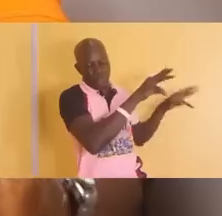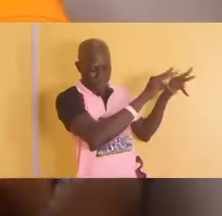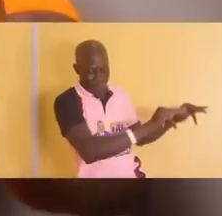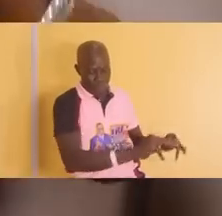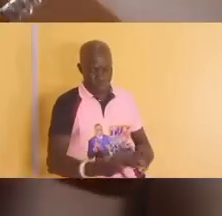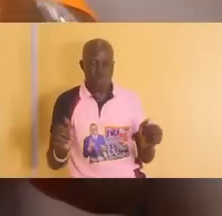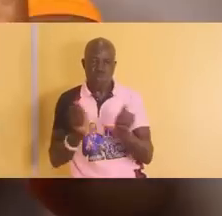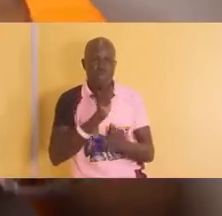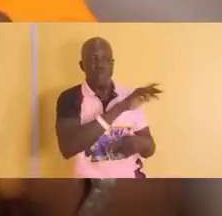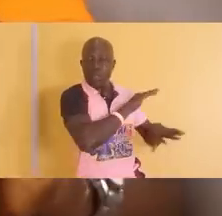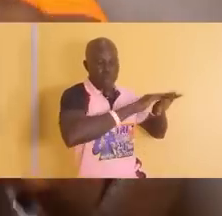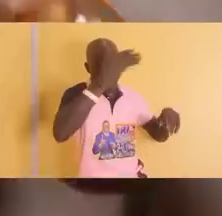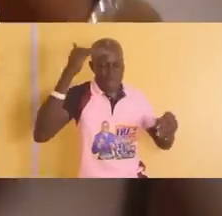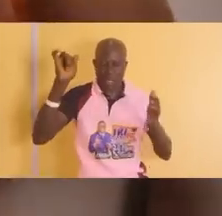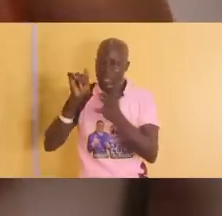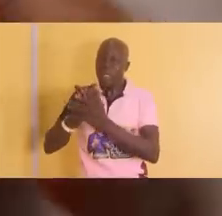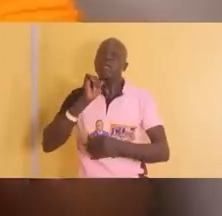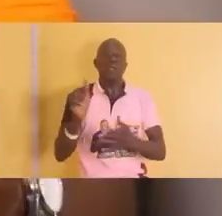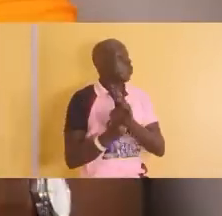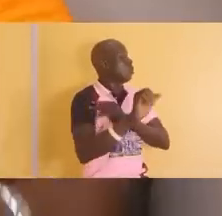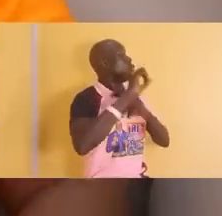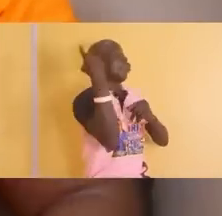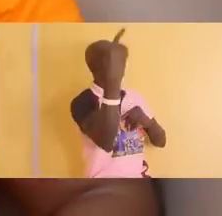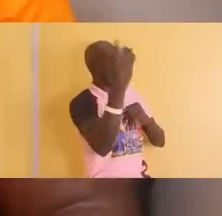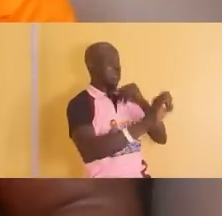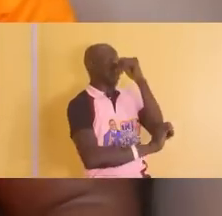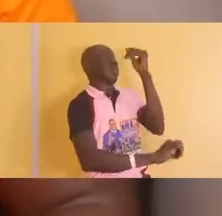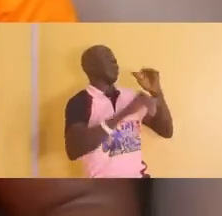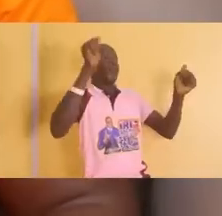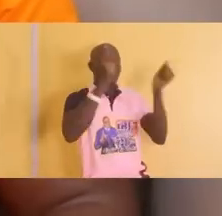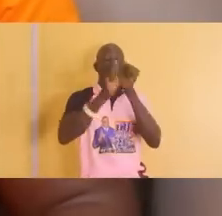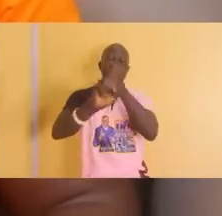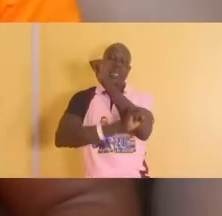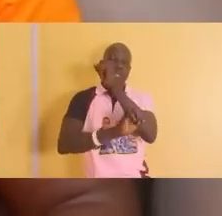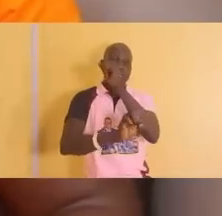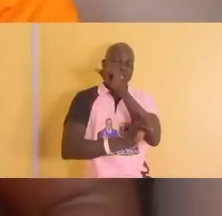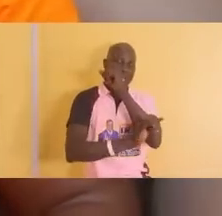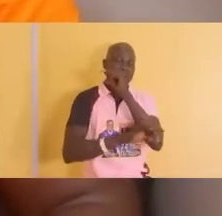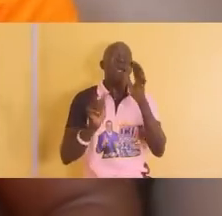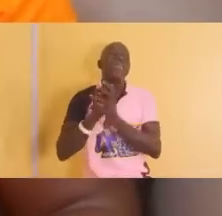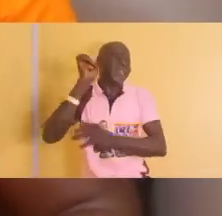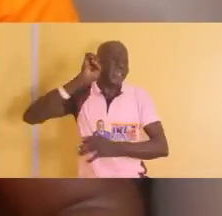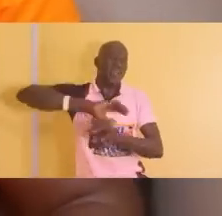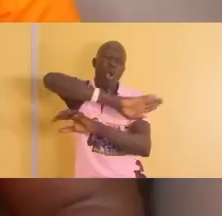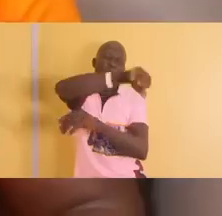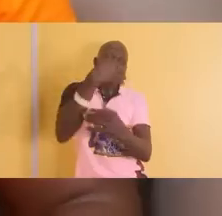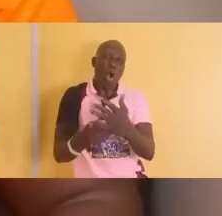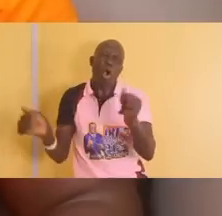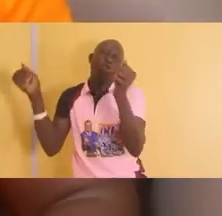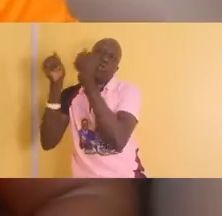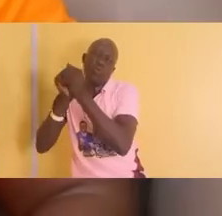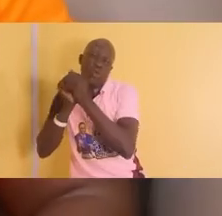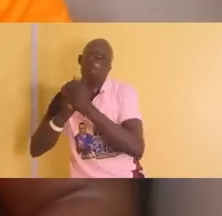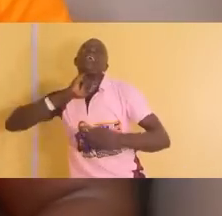prophet. Don't forget that. He's not only Elisha that with Elisha. But he is always